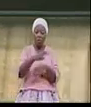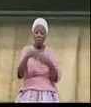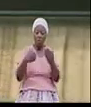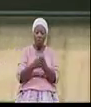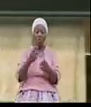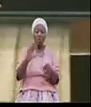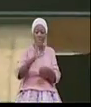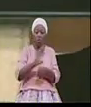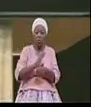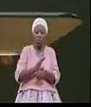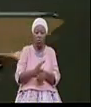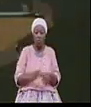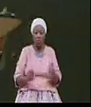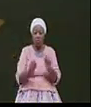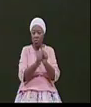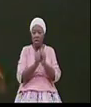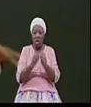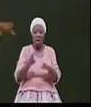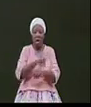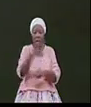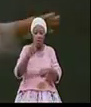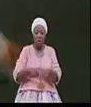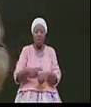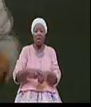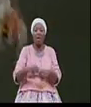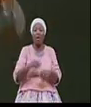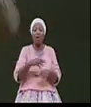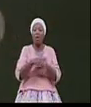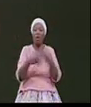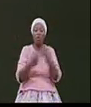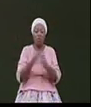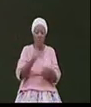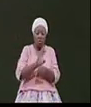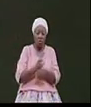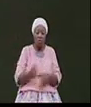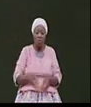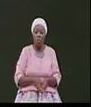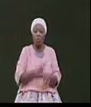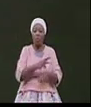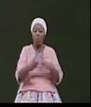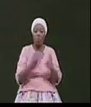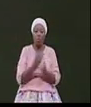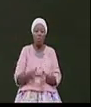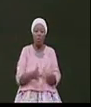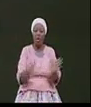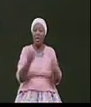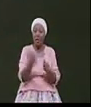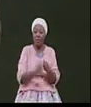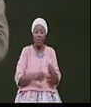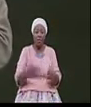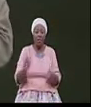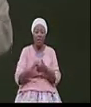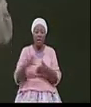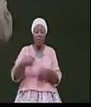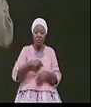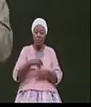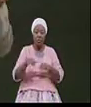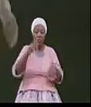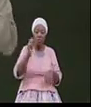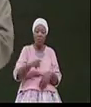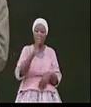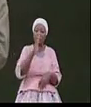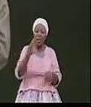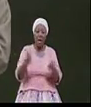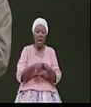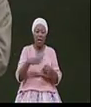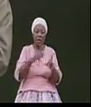church, national, the whole church, worldwide, everything we do must be as the